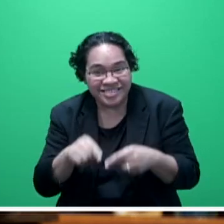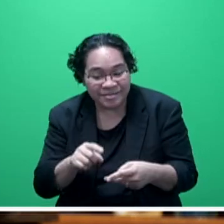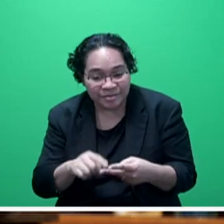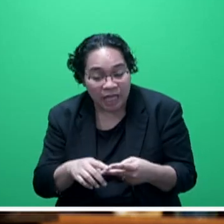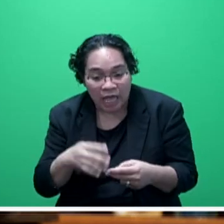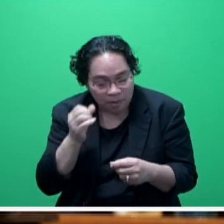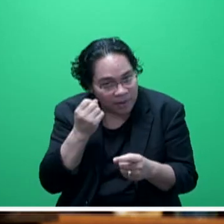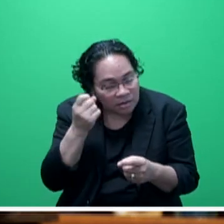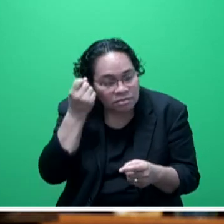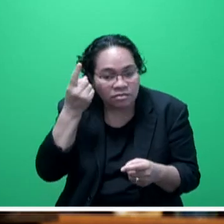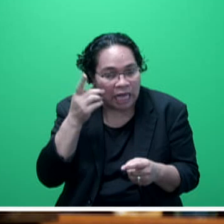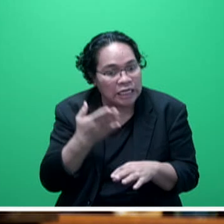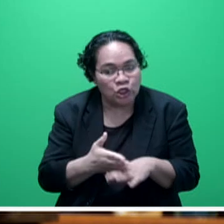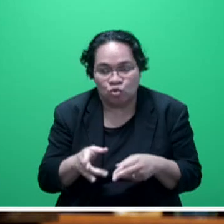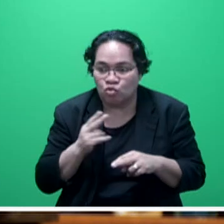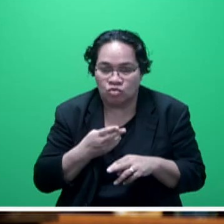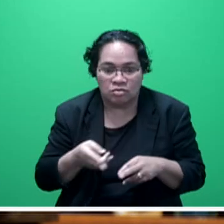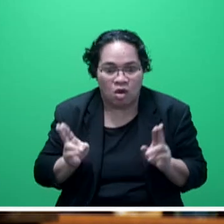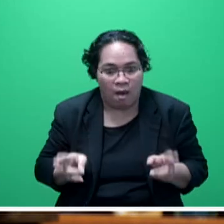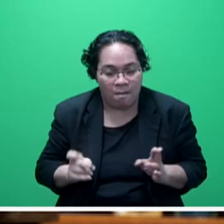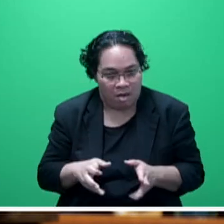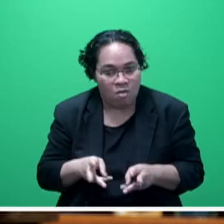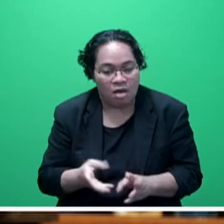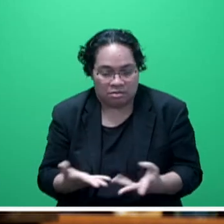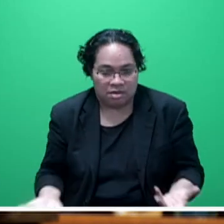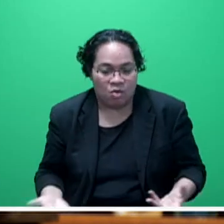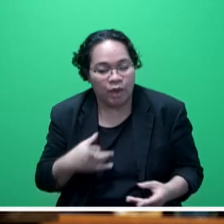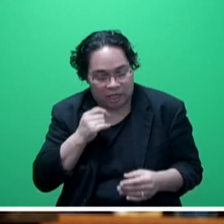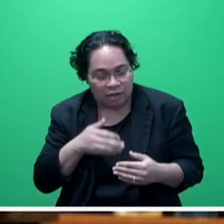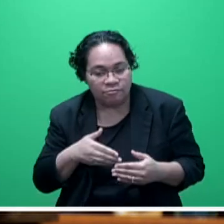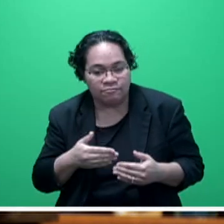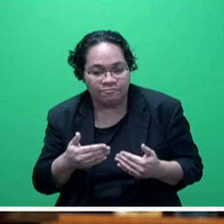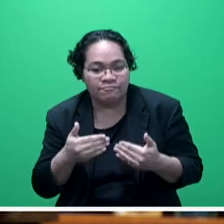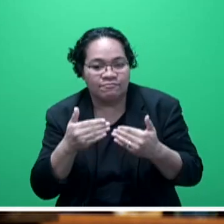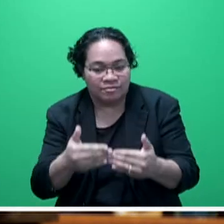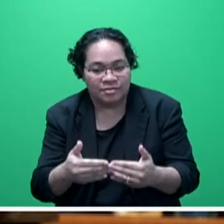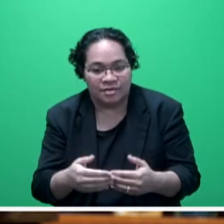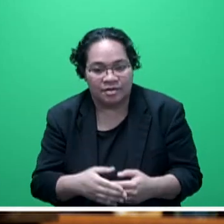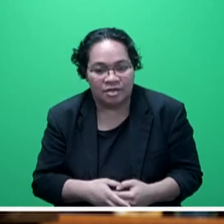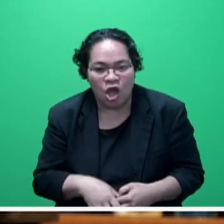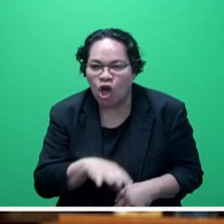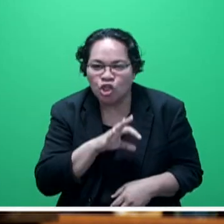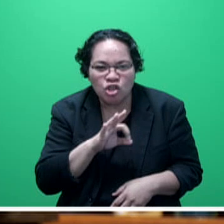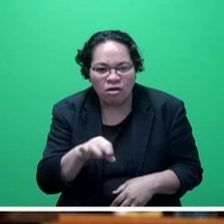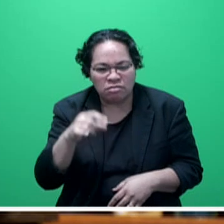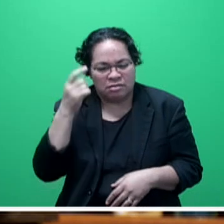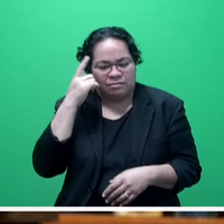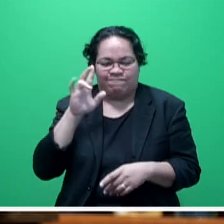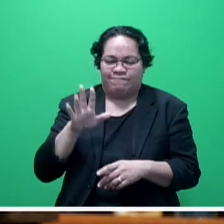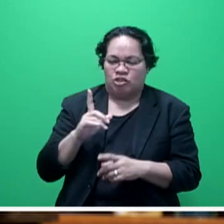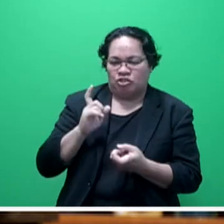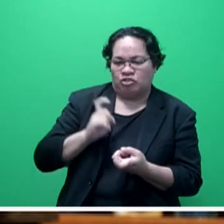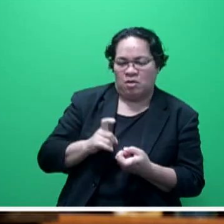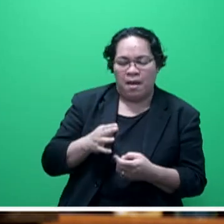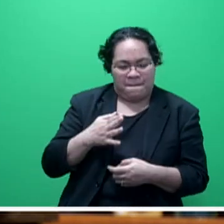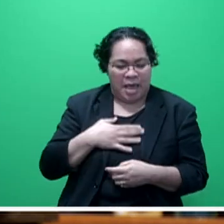normal is the only way we can move forward. Never underestimate never underestimate your power to